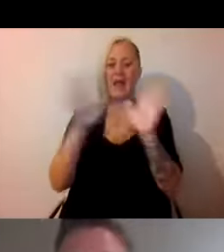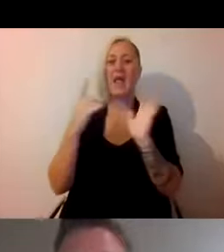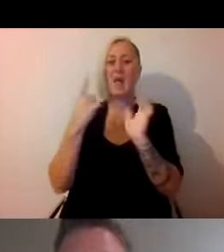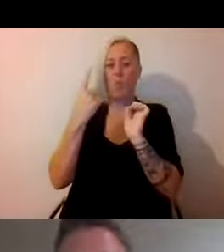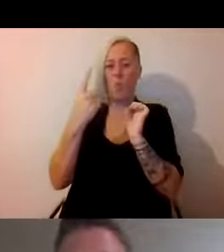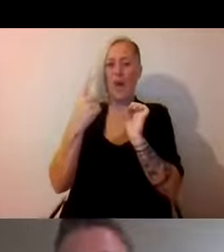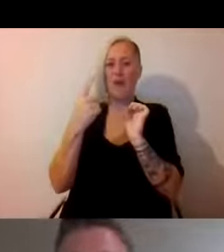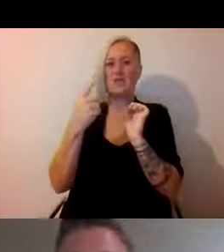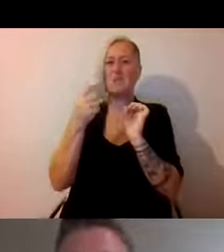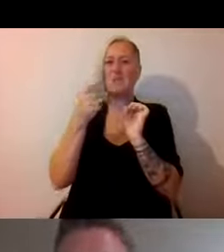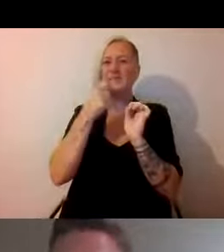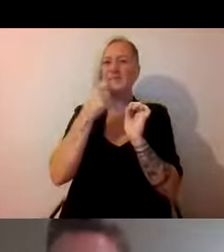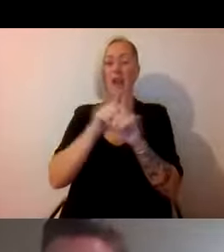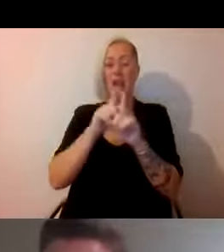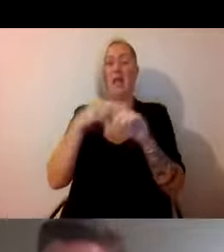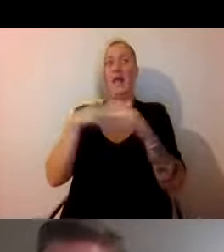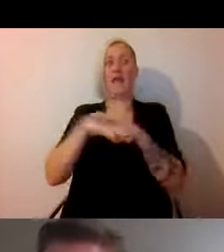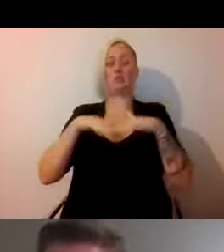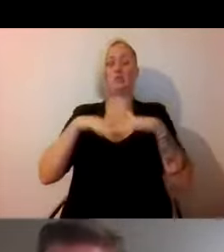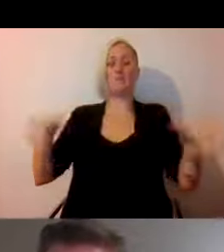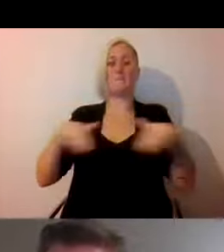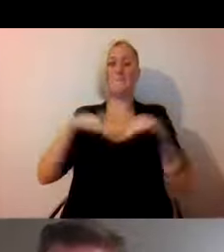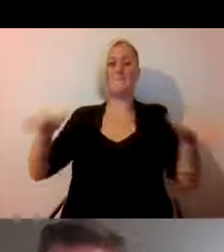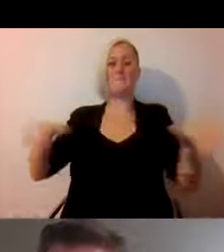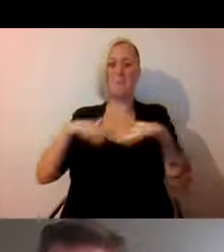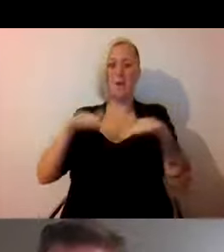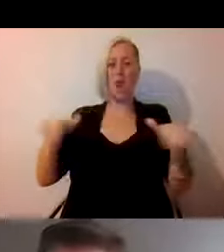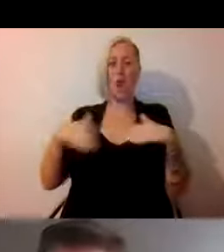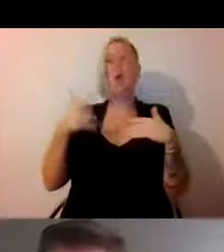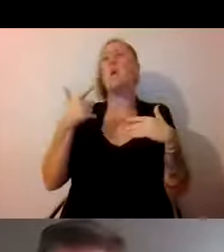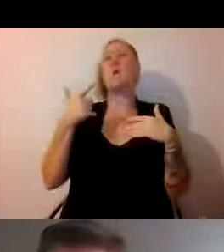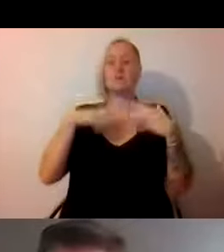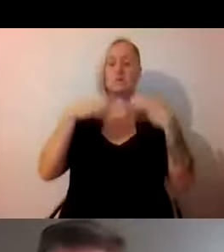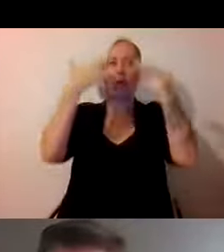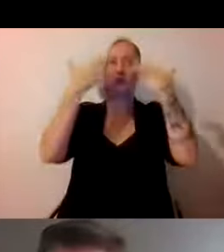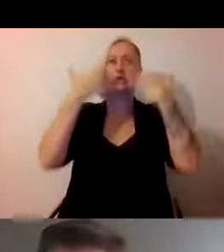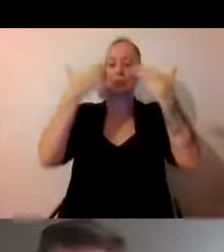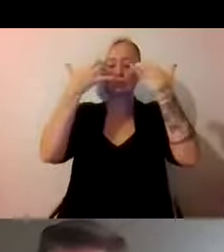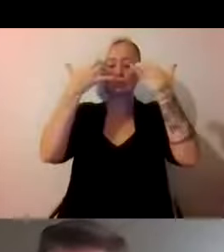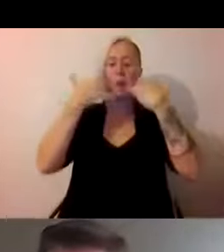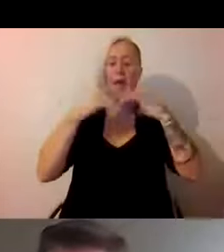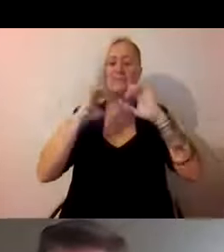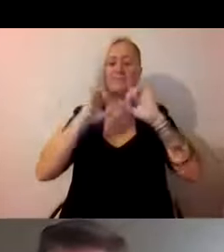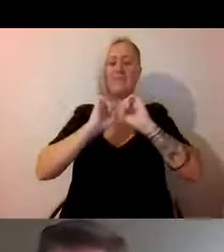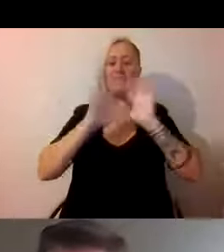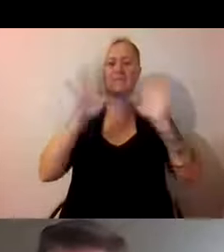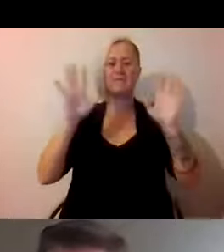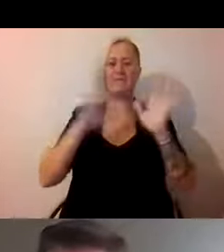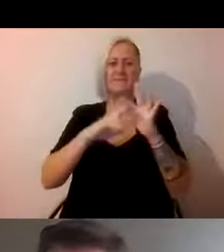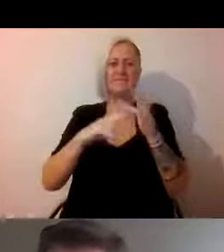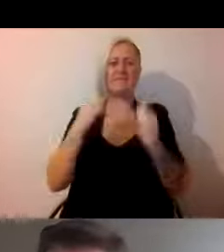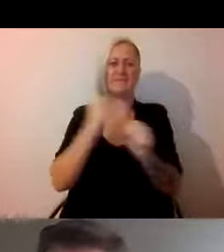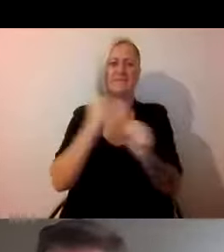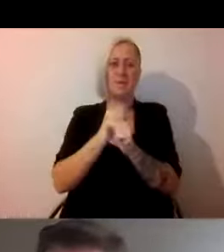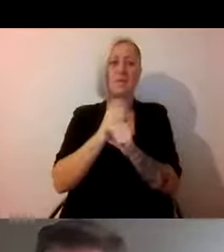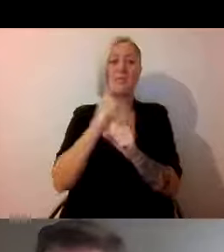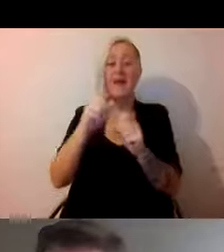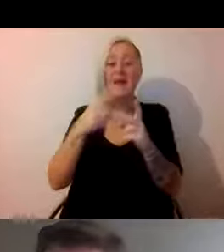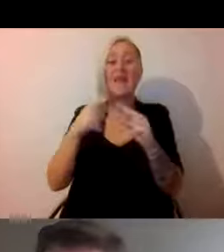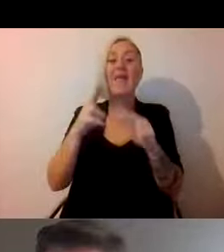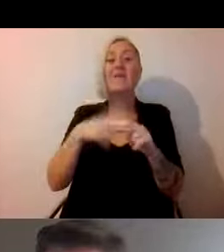in a swimming pool because, they really sweated and fogged up. But if there was a really good reason to wear them, they'd be